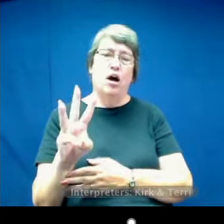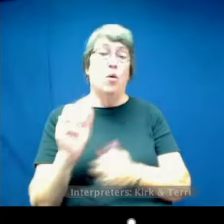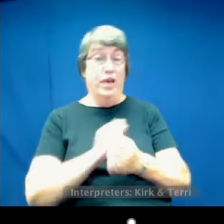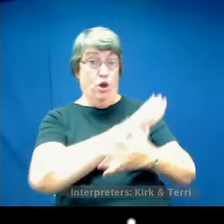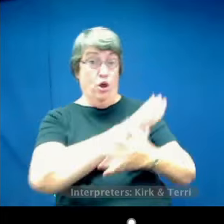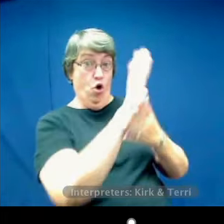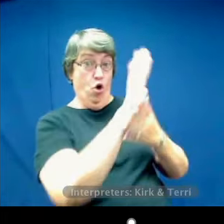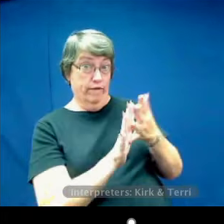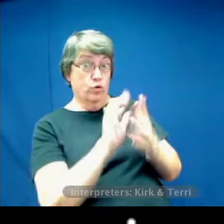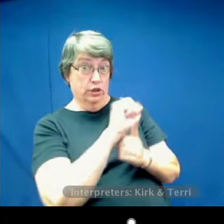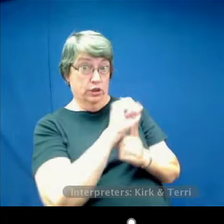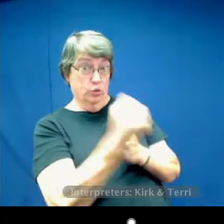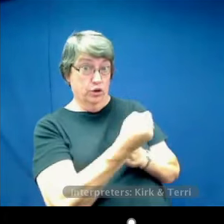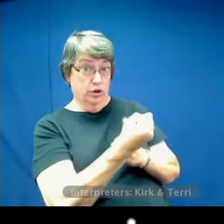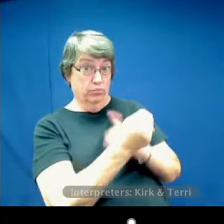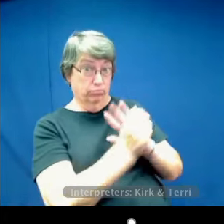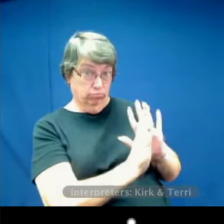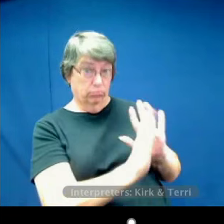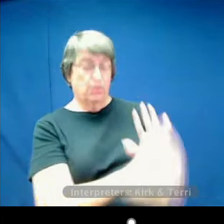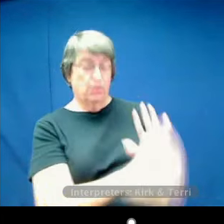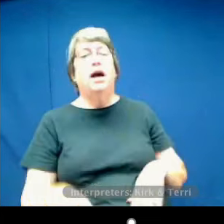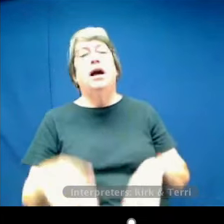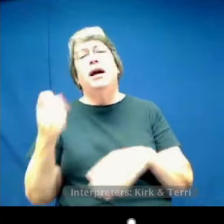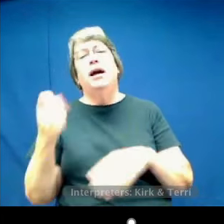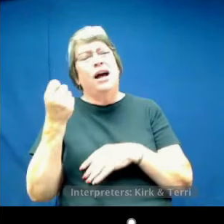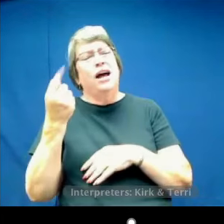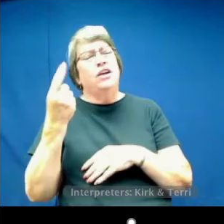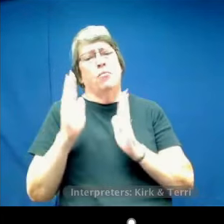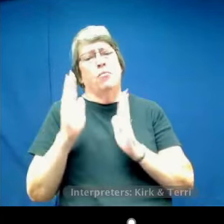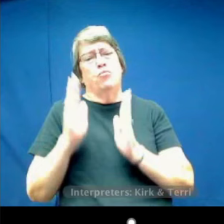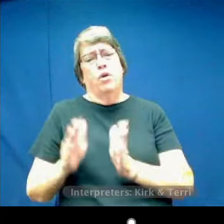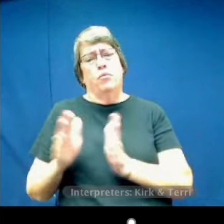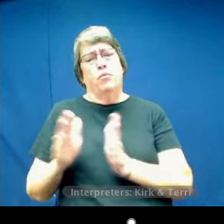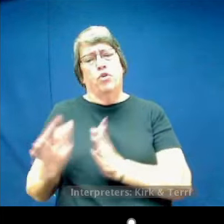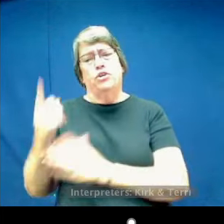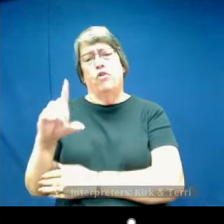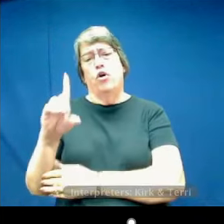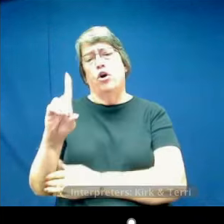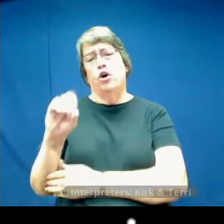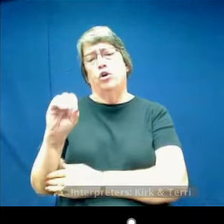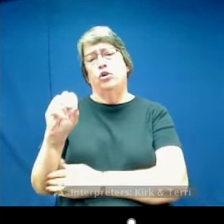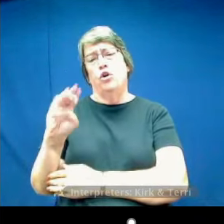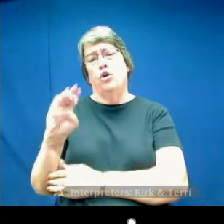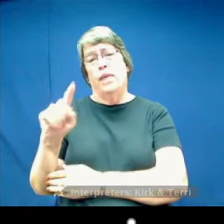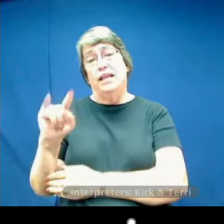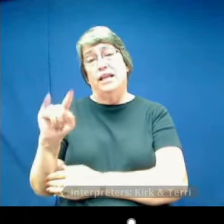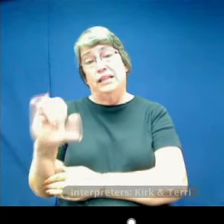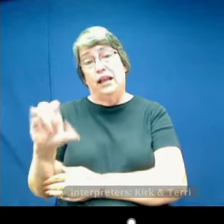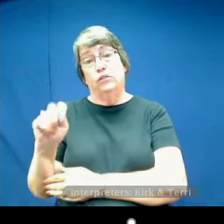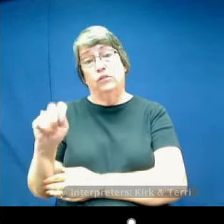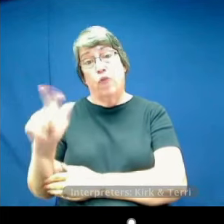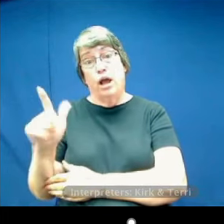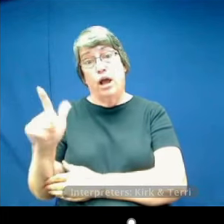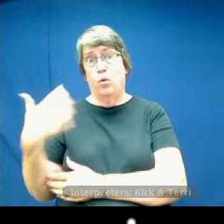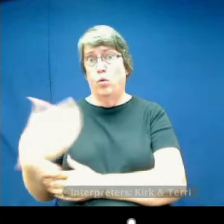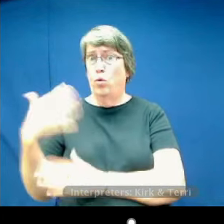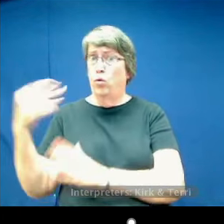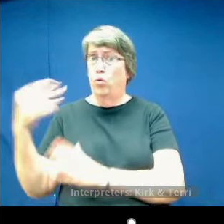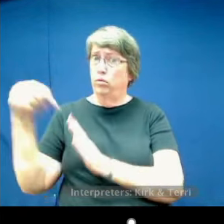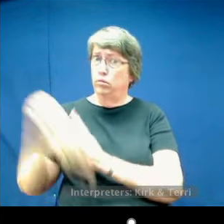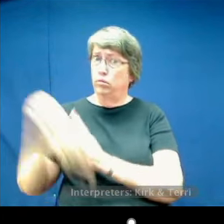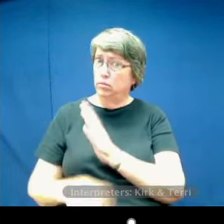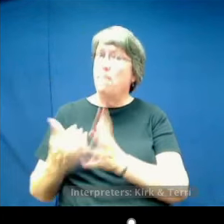although because preparation for a domestic trial is extensive, there may be a larger role for the law office